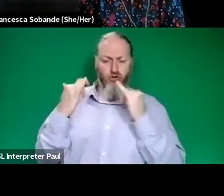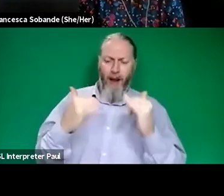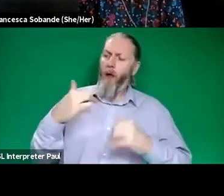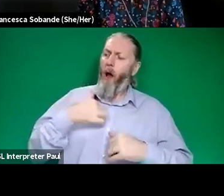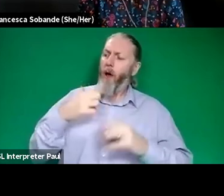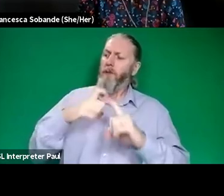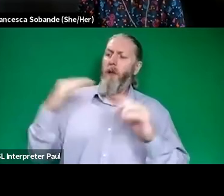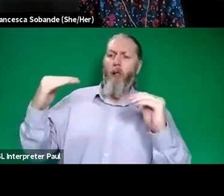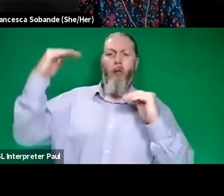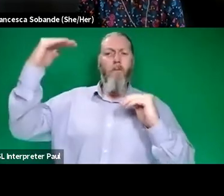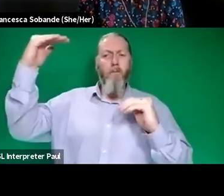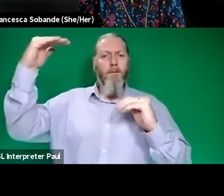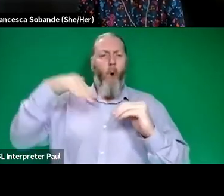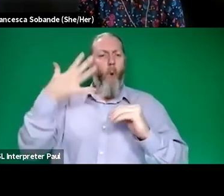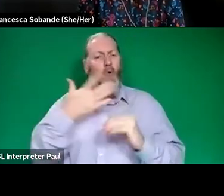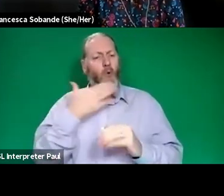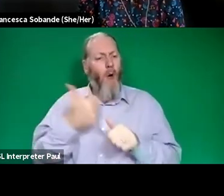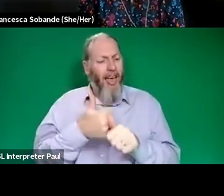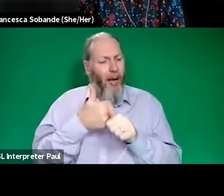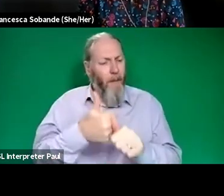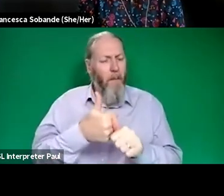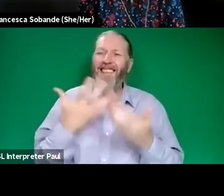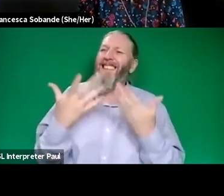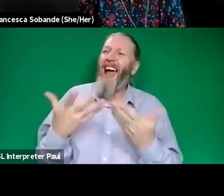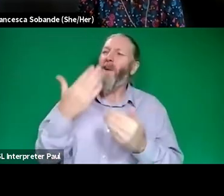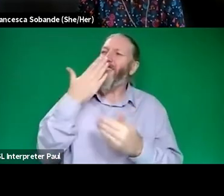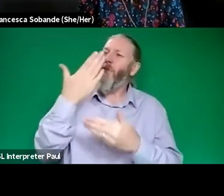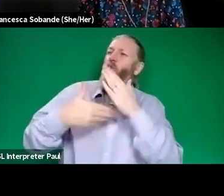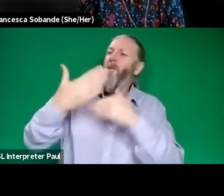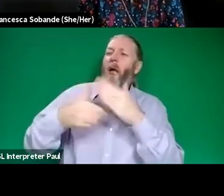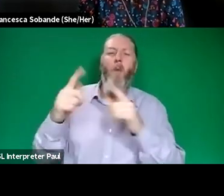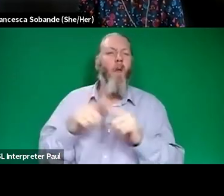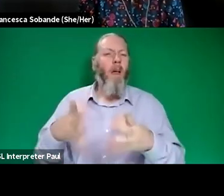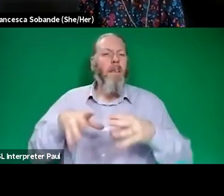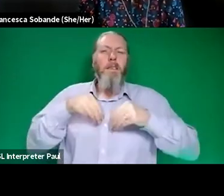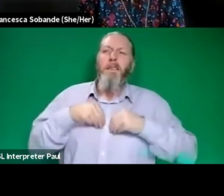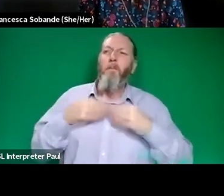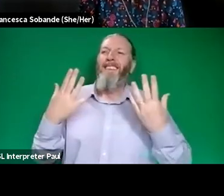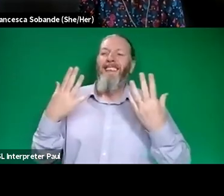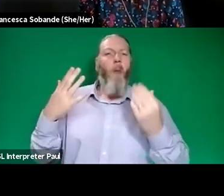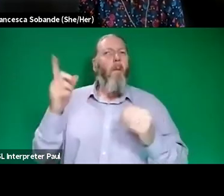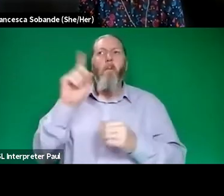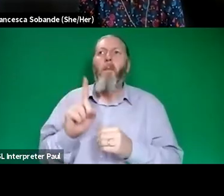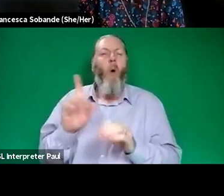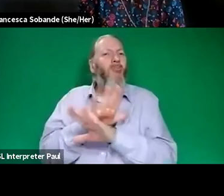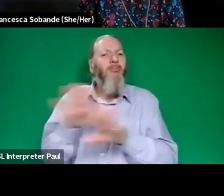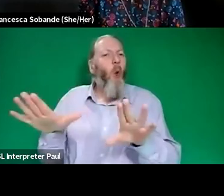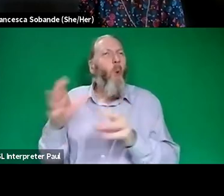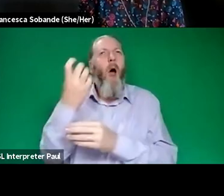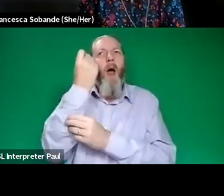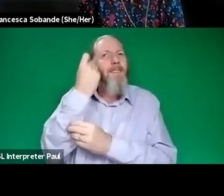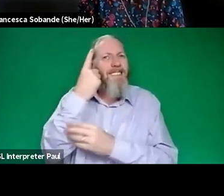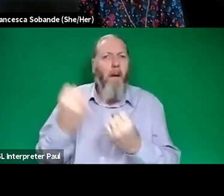a performative gesture rather than an actual interrogation of power, more than an actual understanding of power and its